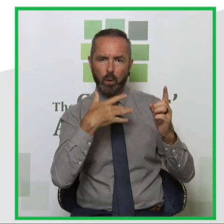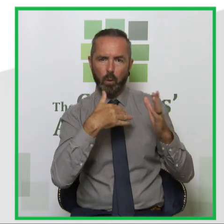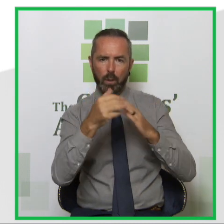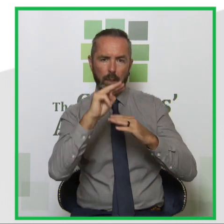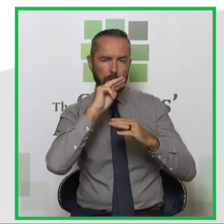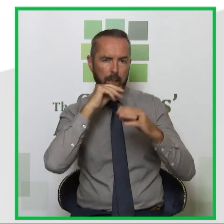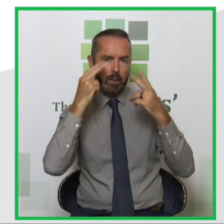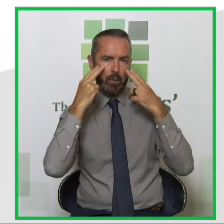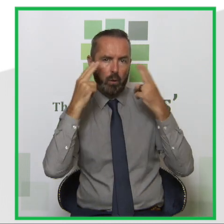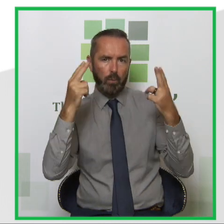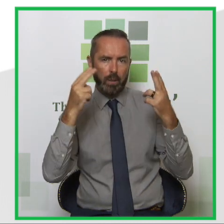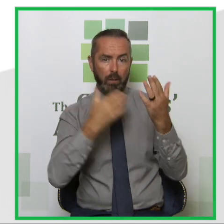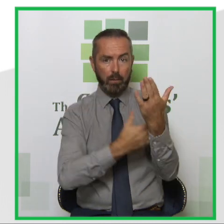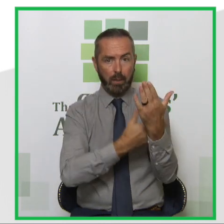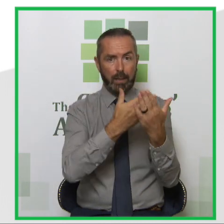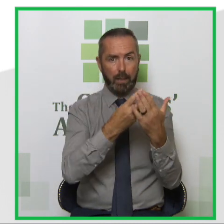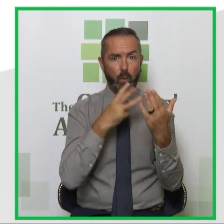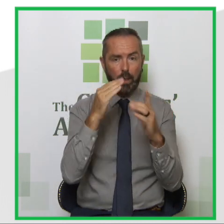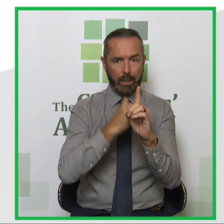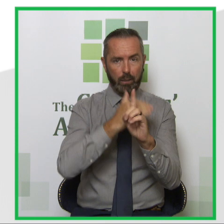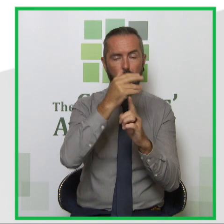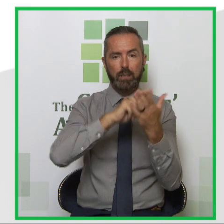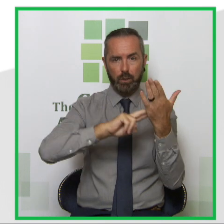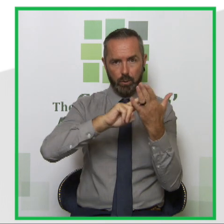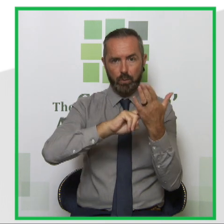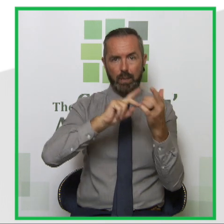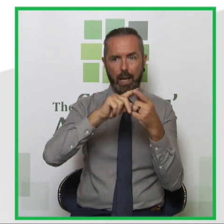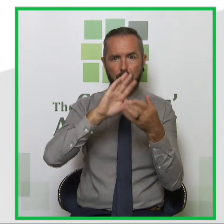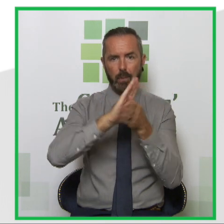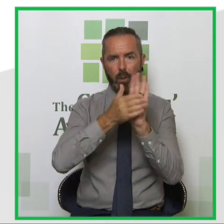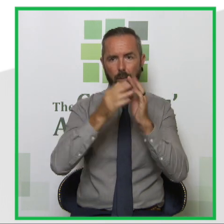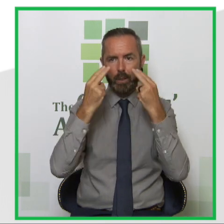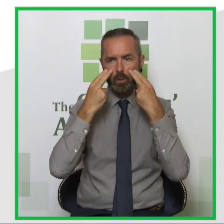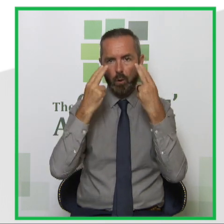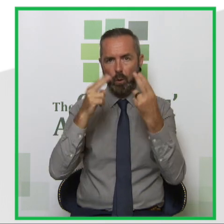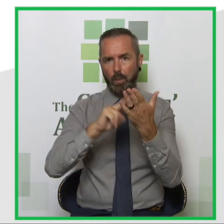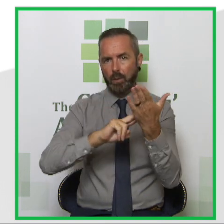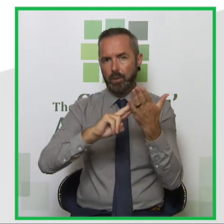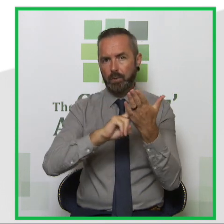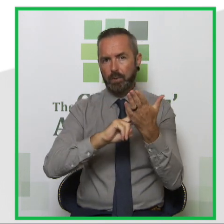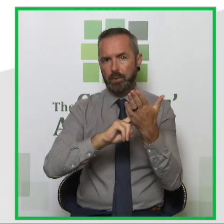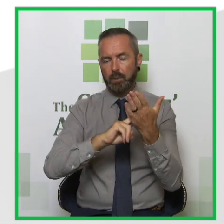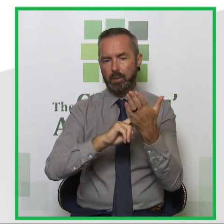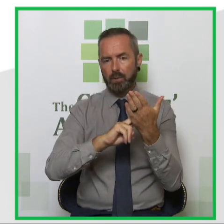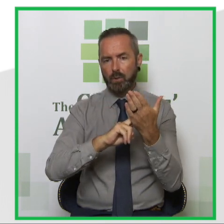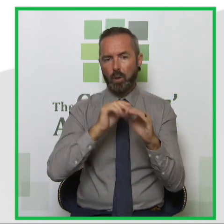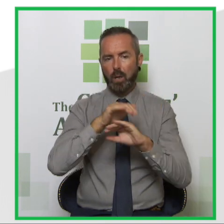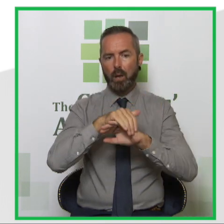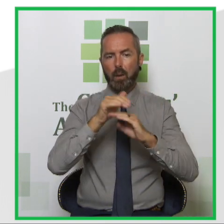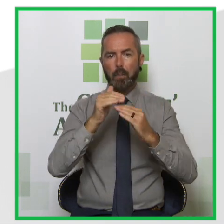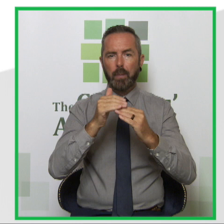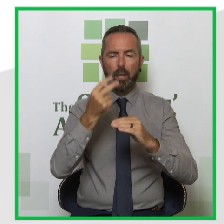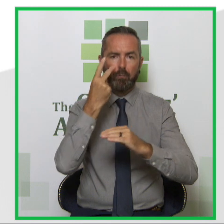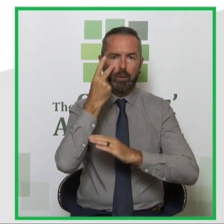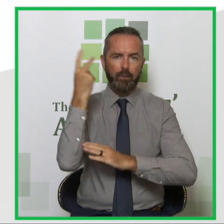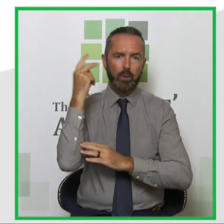normal? So legalisation will increase use and the normalisation of drug use. So what is the peer-reviewed evidence telling us from